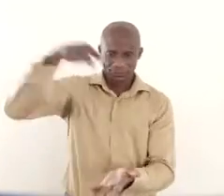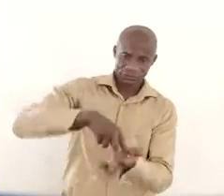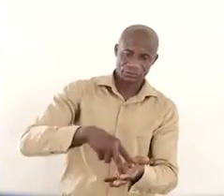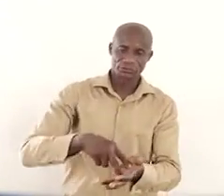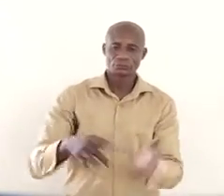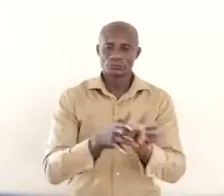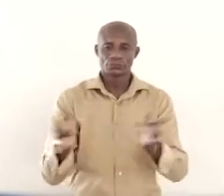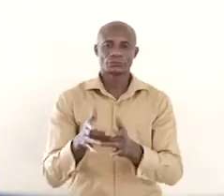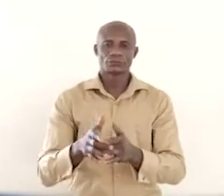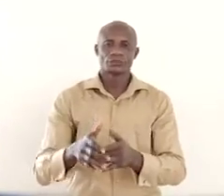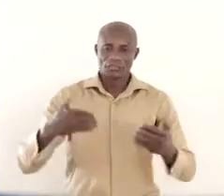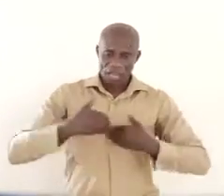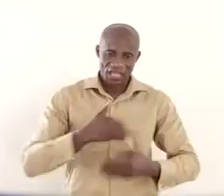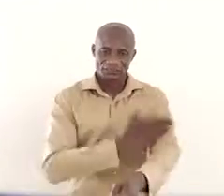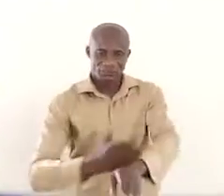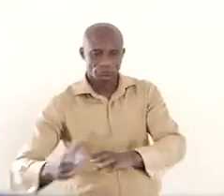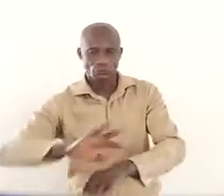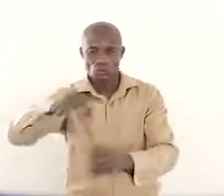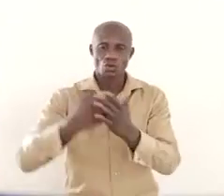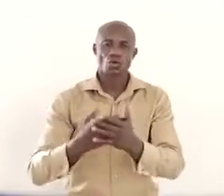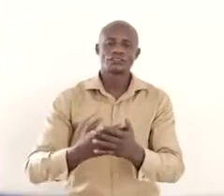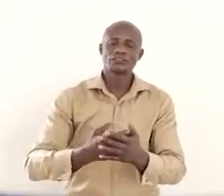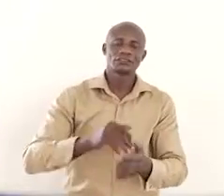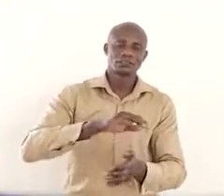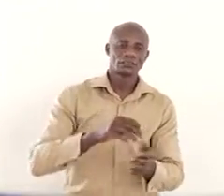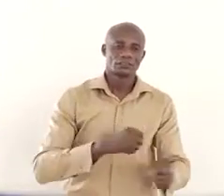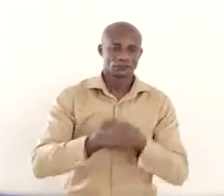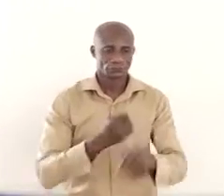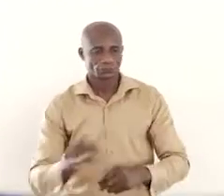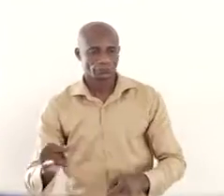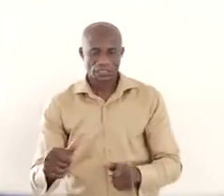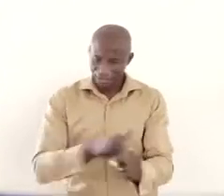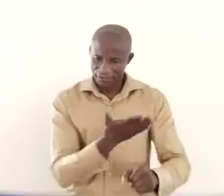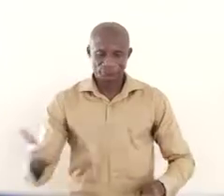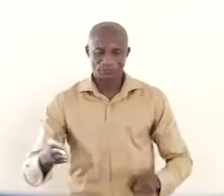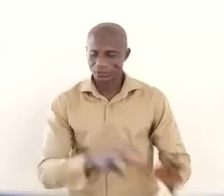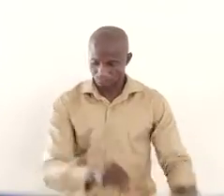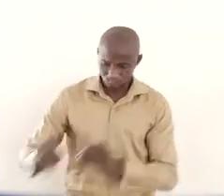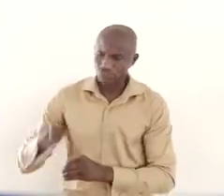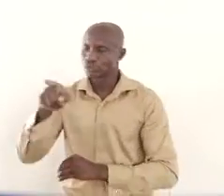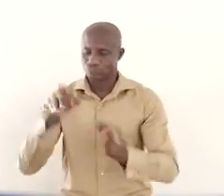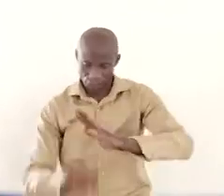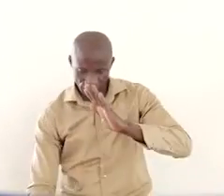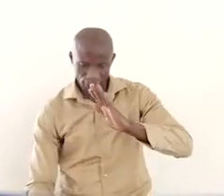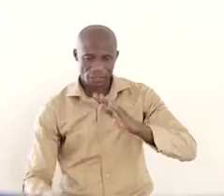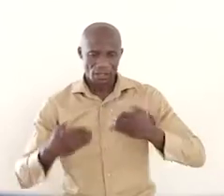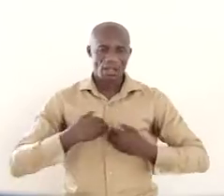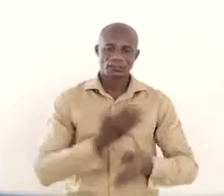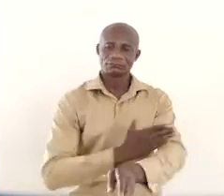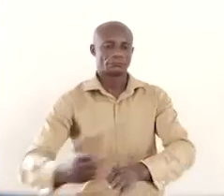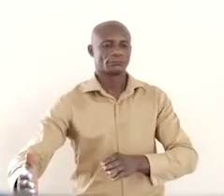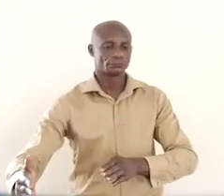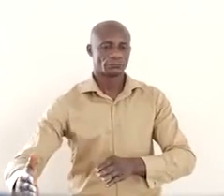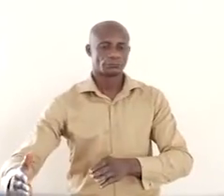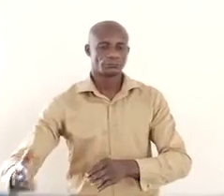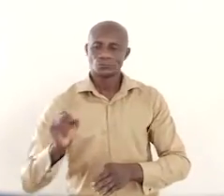The resurrection of Jesus has diminished all diminishments. Everything that puts you down is a